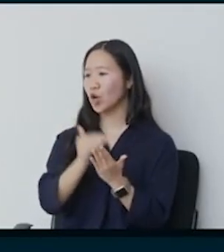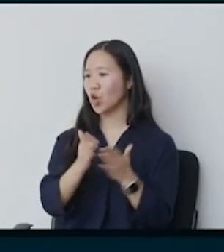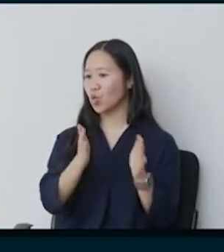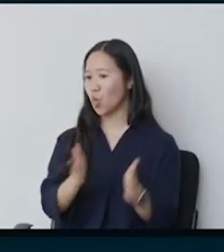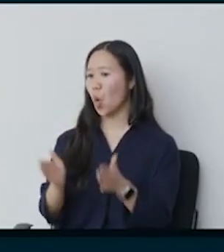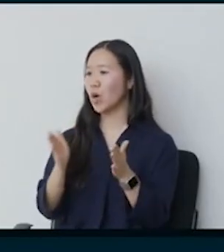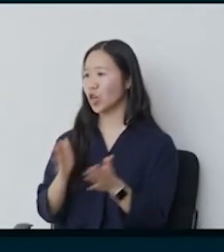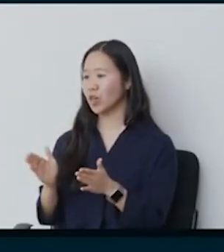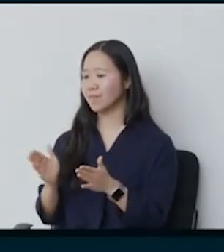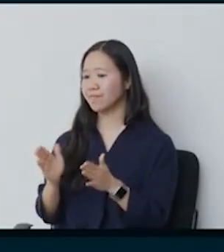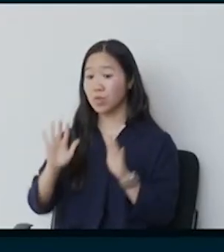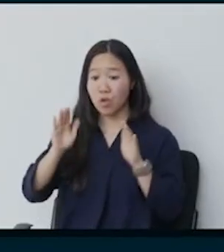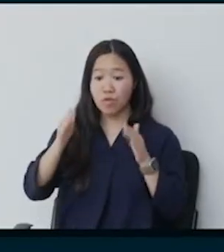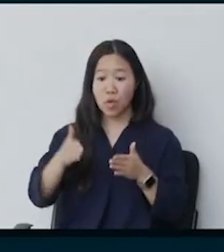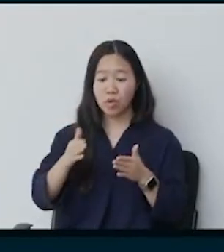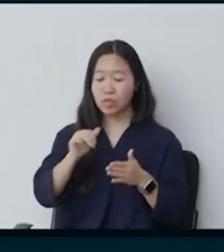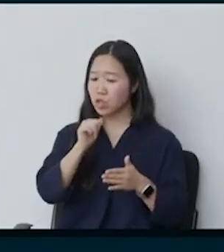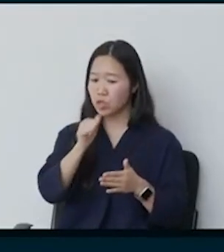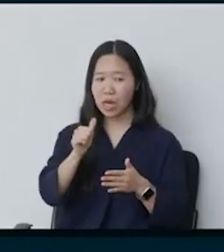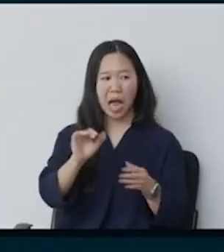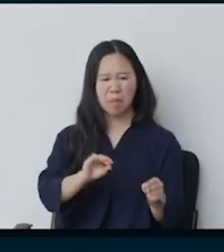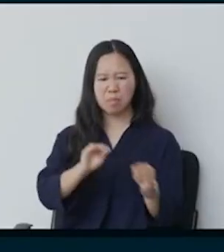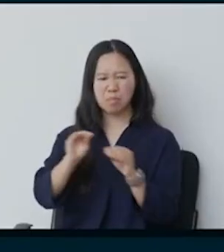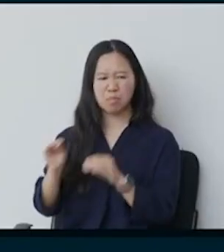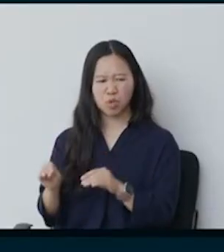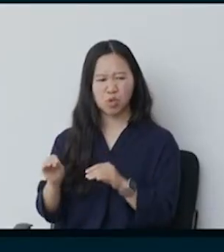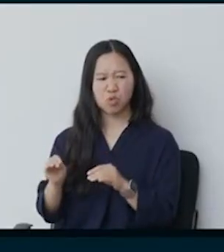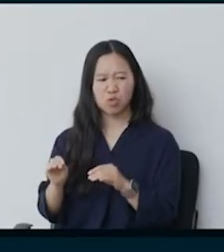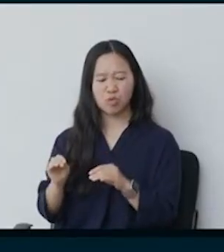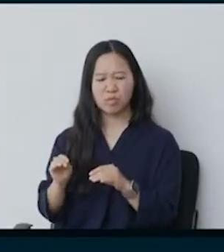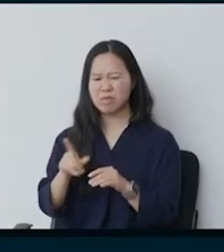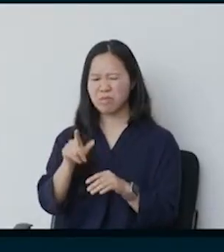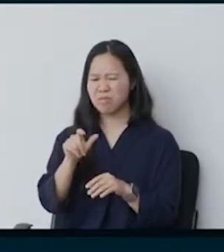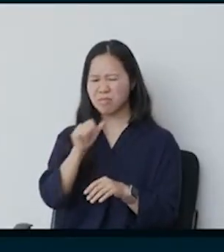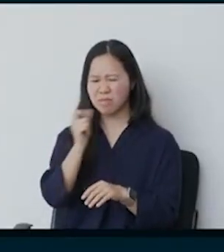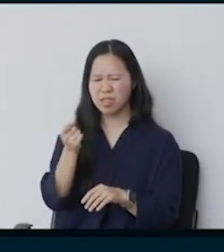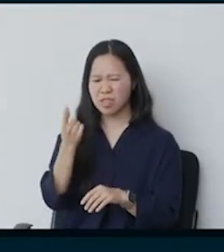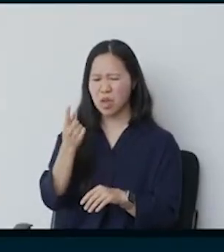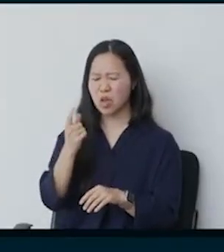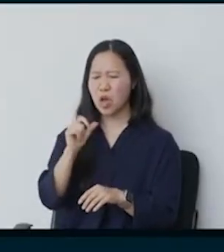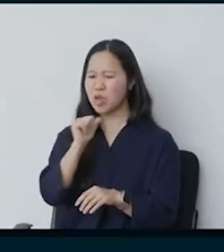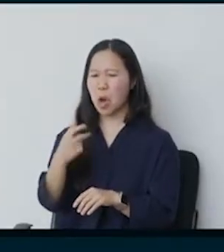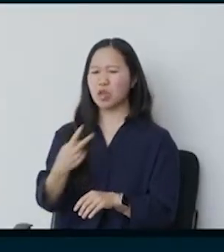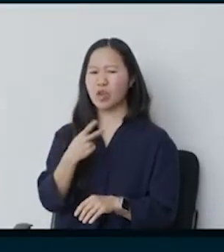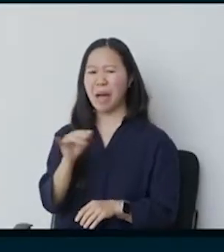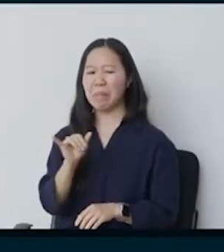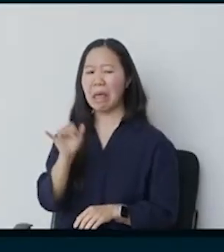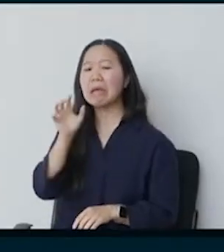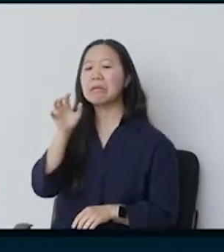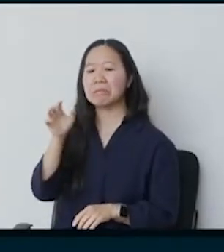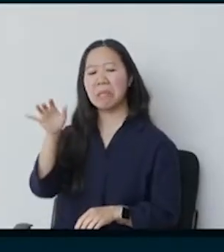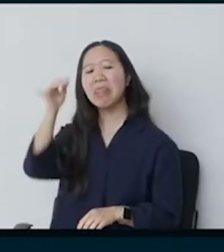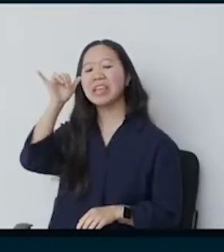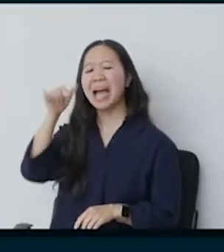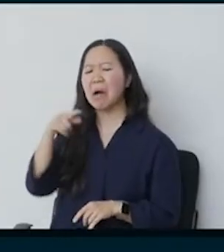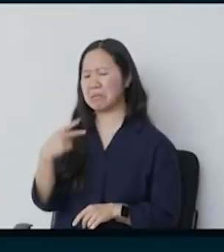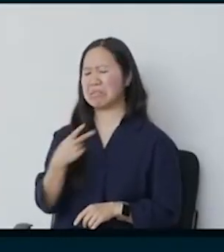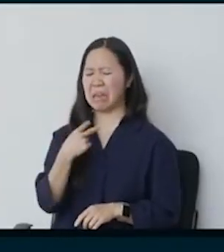Focus should move in an order that makes sense. Don't trap your user like this cow here stuck in this maze.